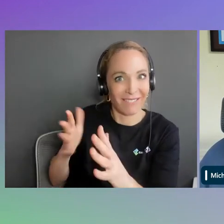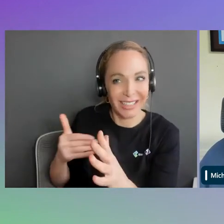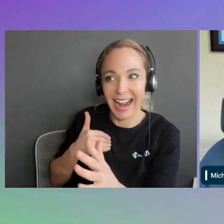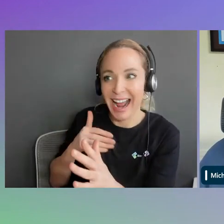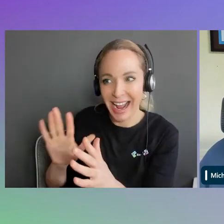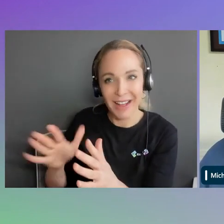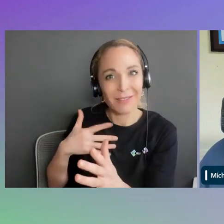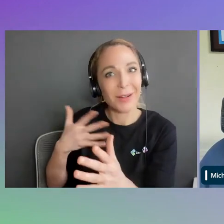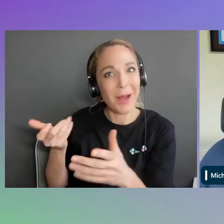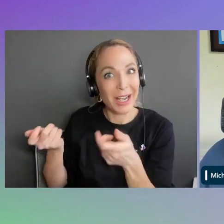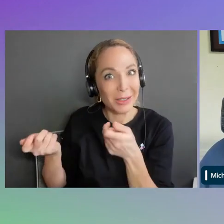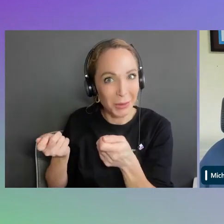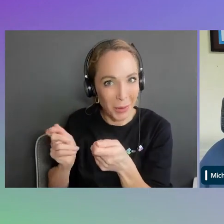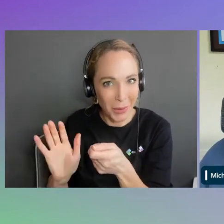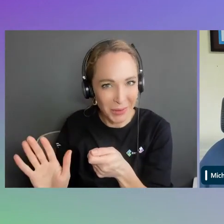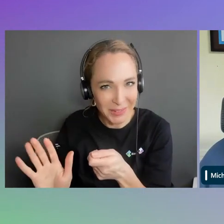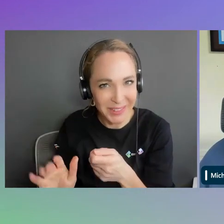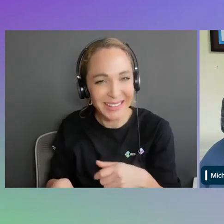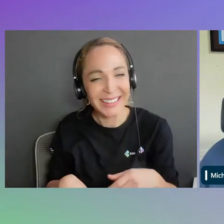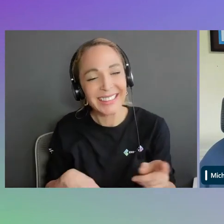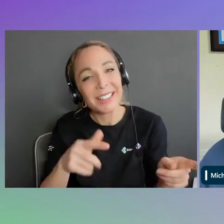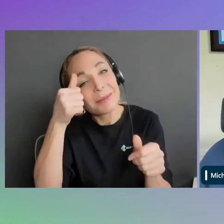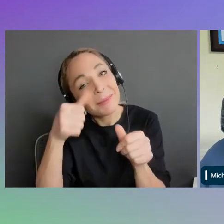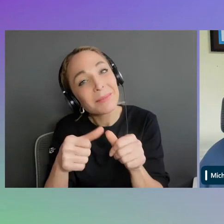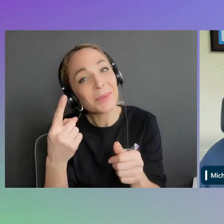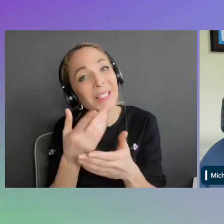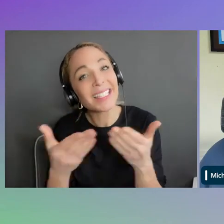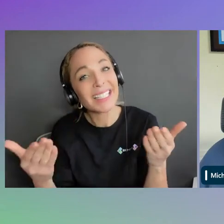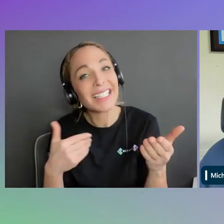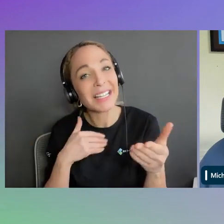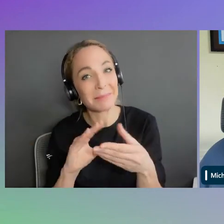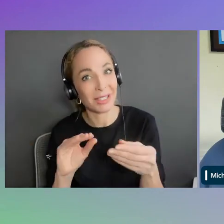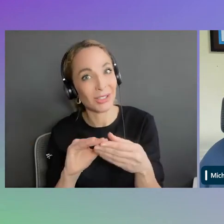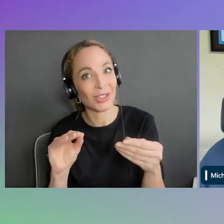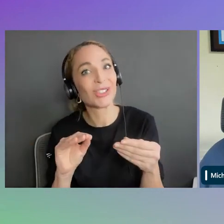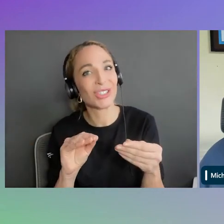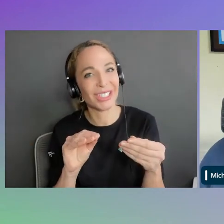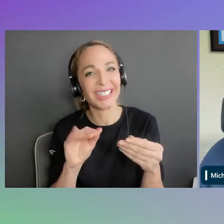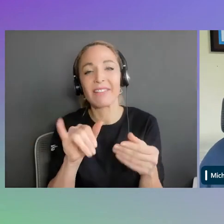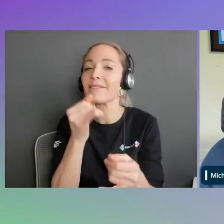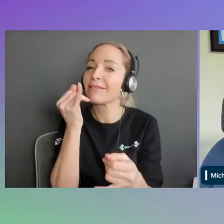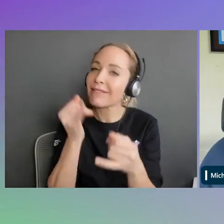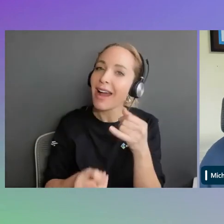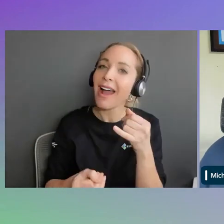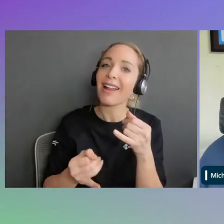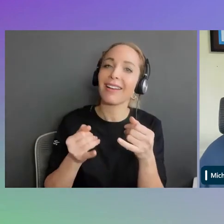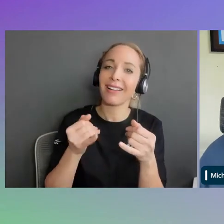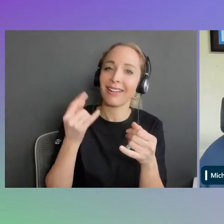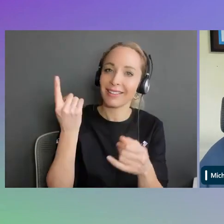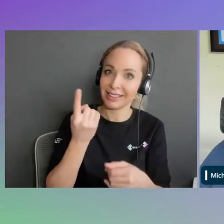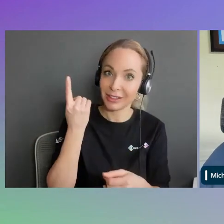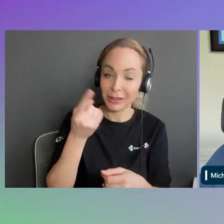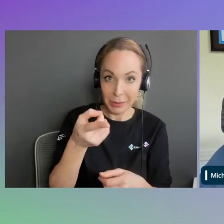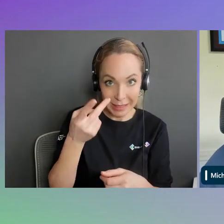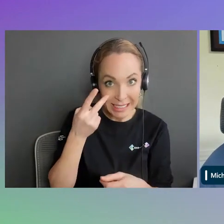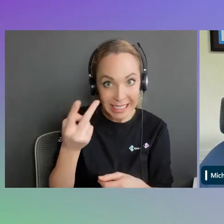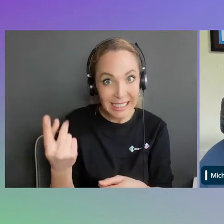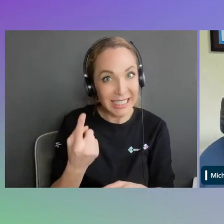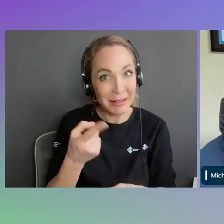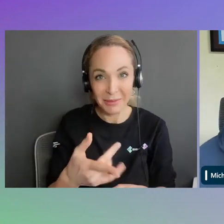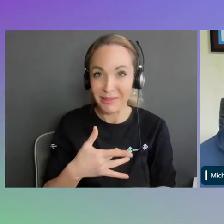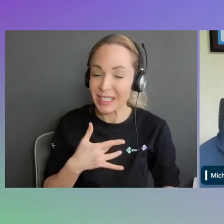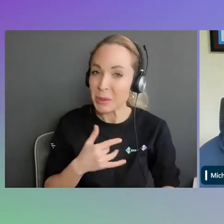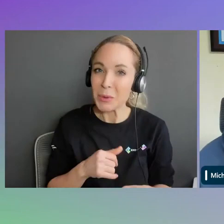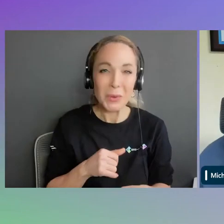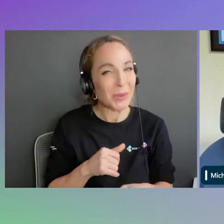side. But remember one thing that I mentioned on the talk, the final considerations. Yep. If we see something that is not